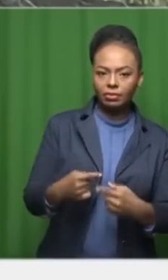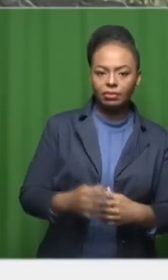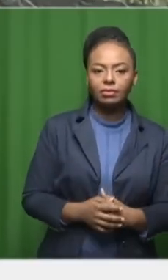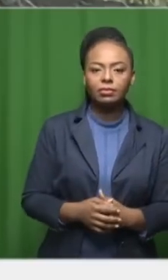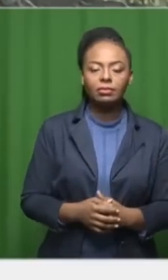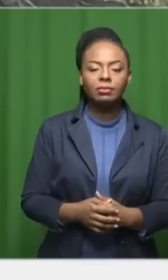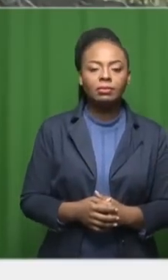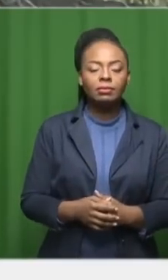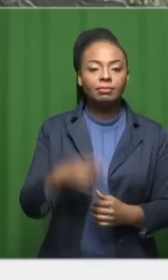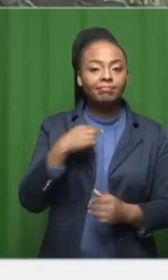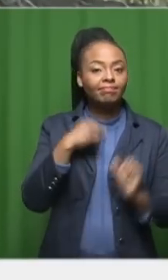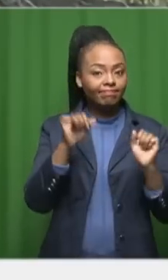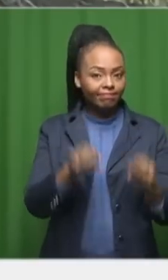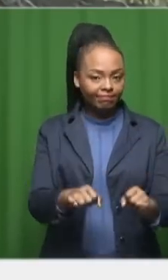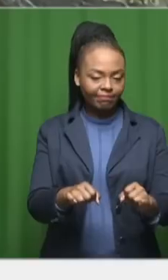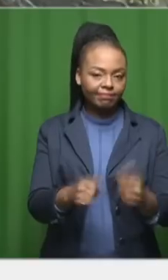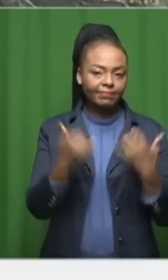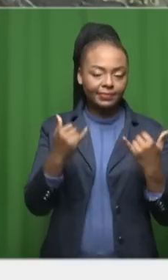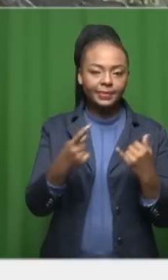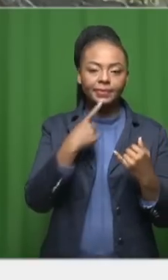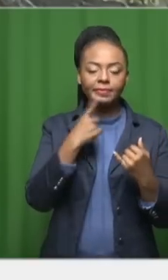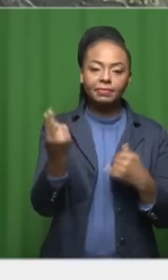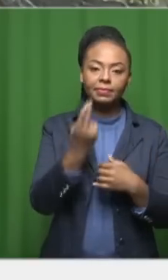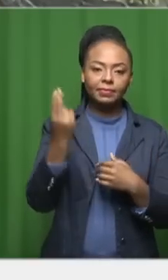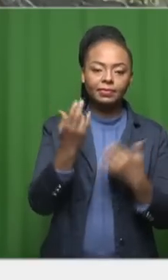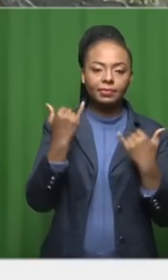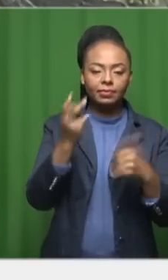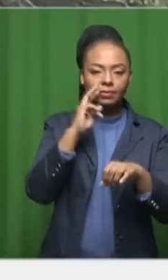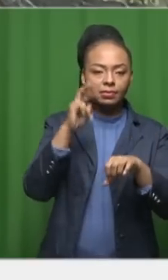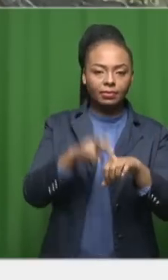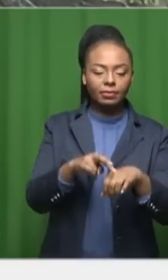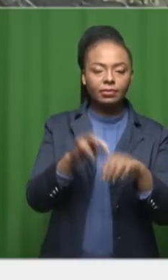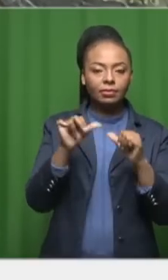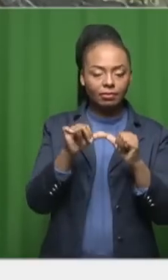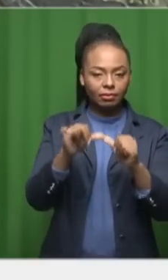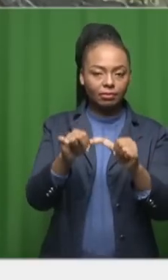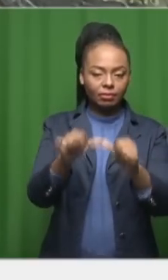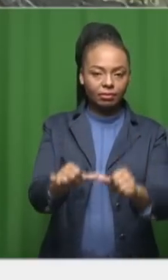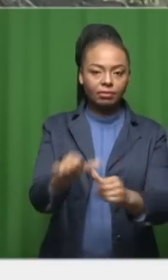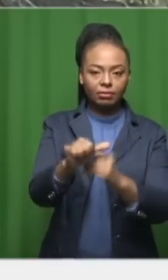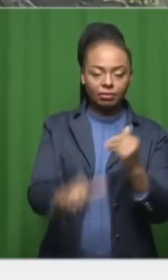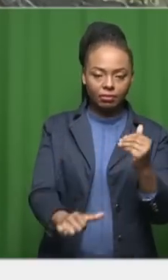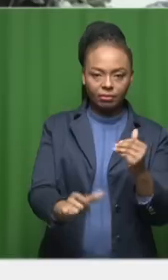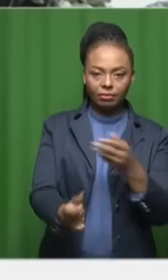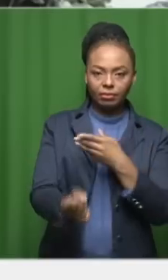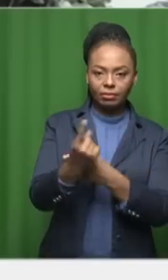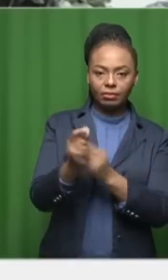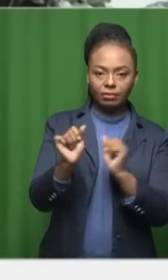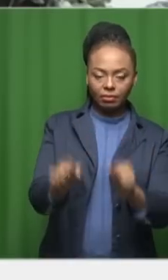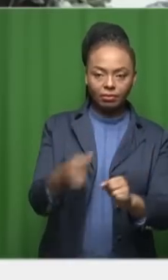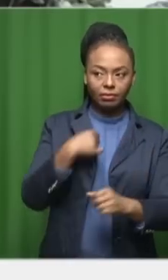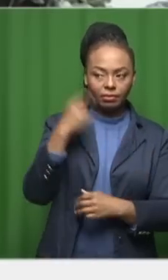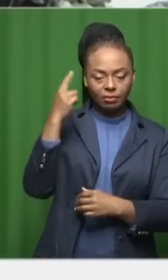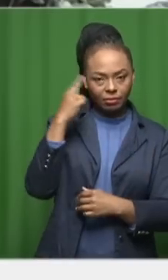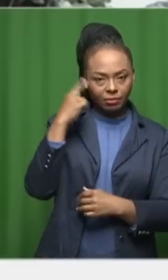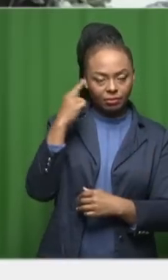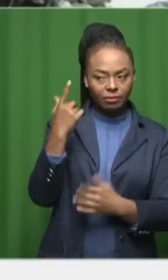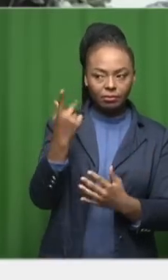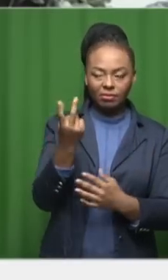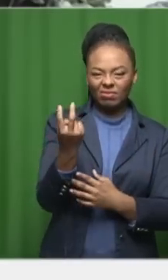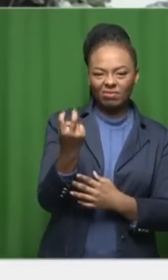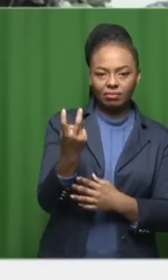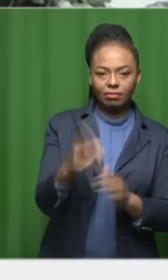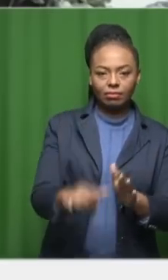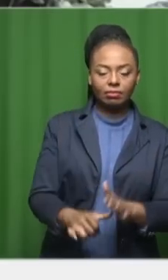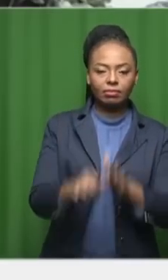Yes, so our sense is also that it needs to stabilize in the months to come. I think there's two main reasons.